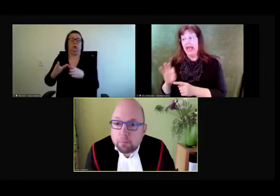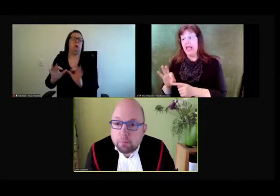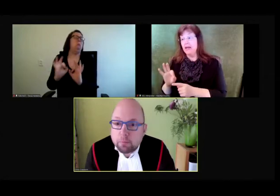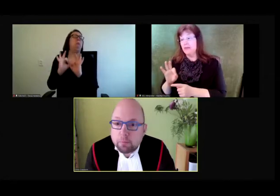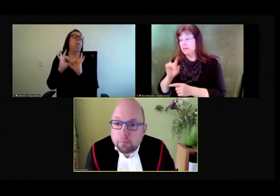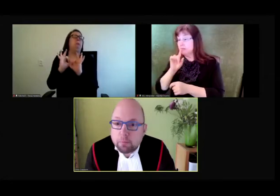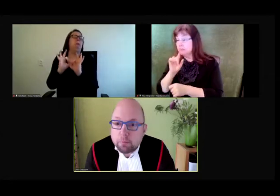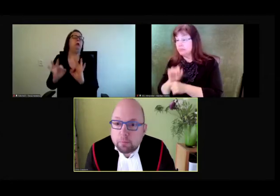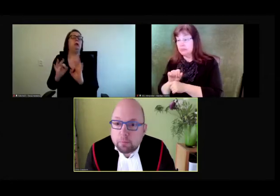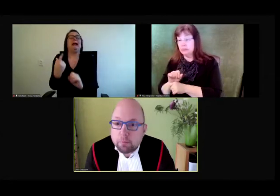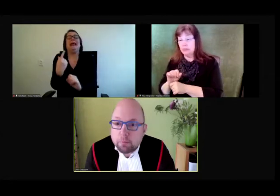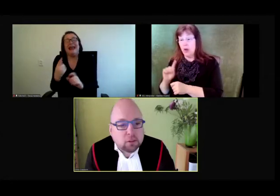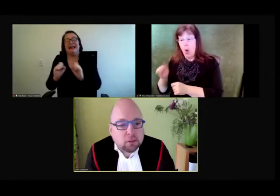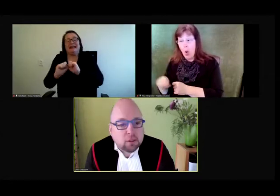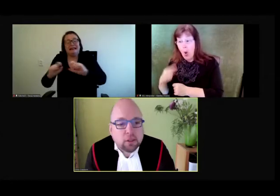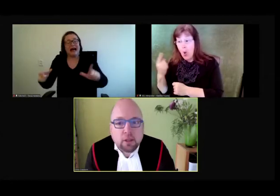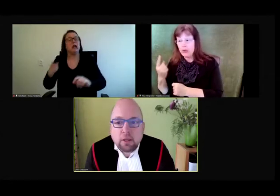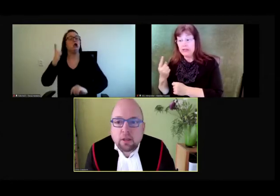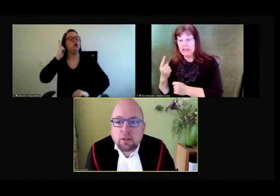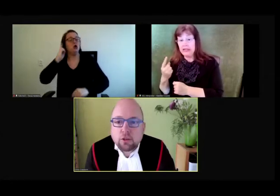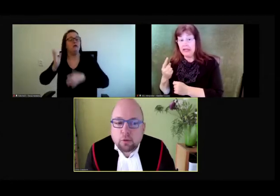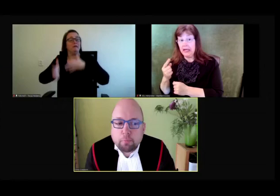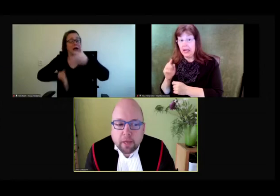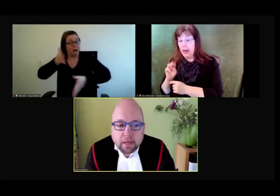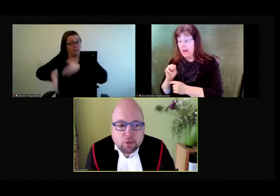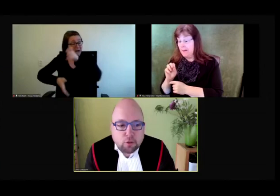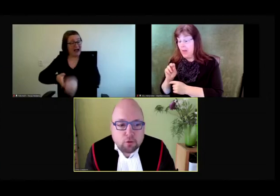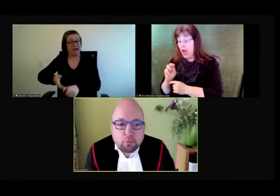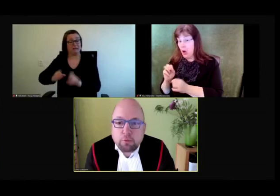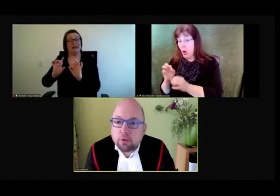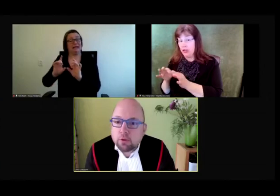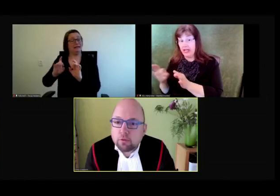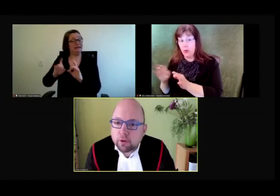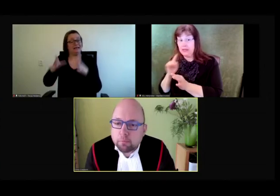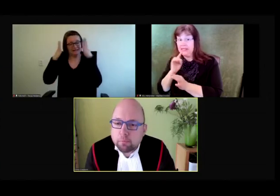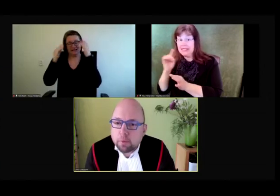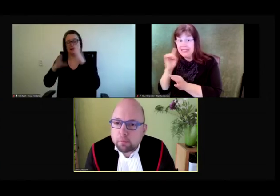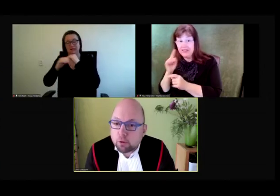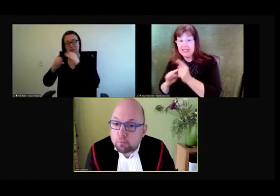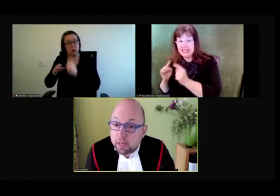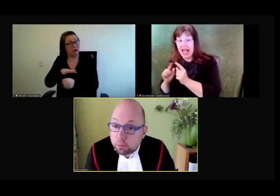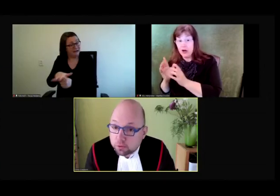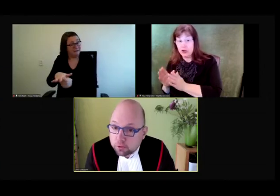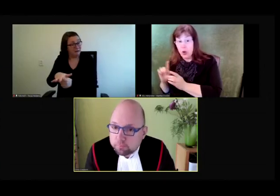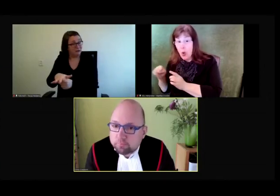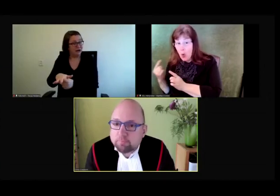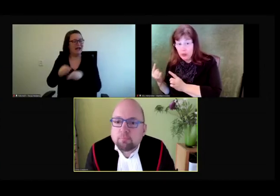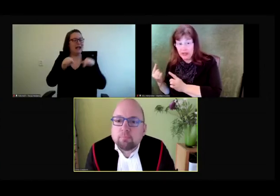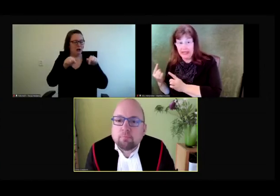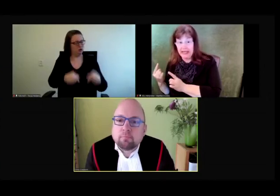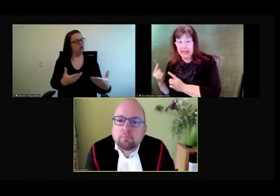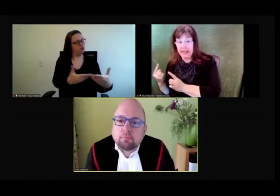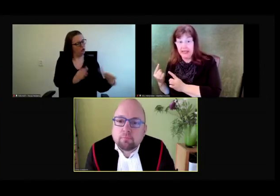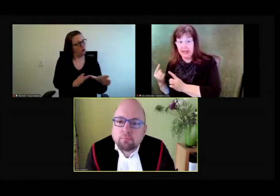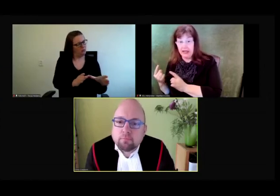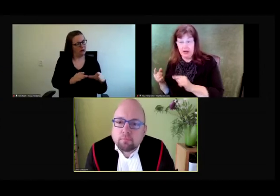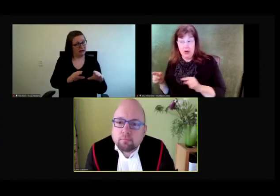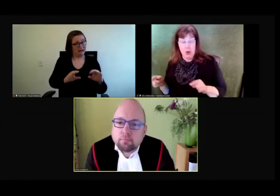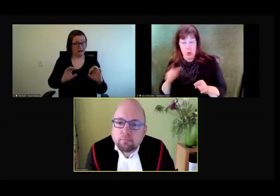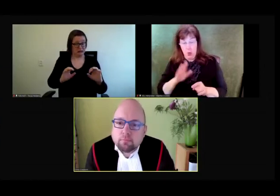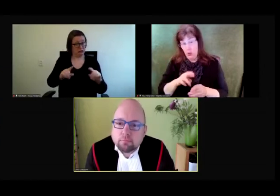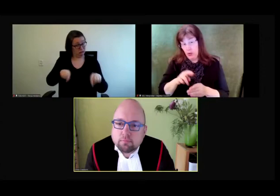monolingual deaf NGT signers to compare to the group of hearing bimodal bilinguals?